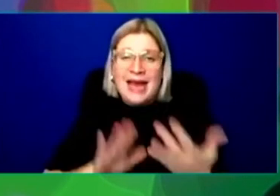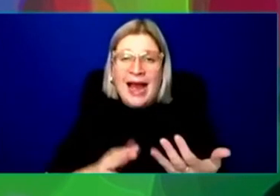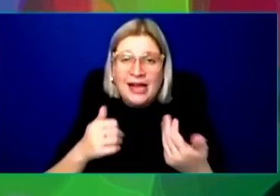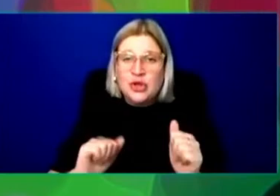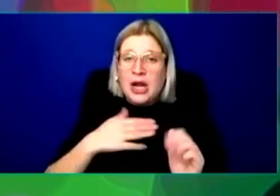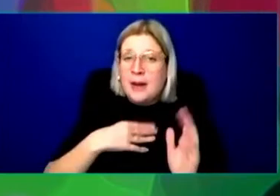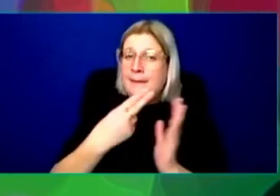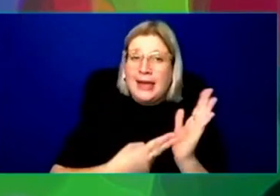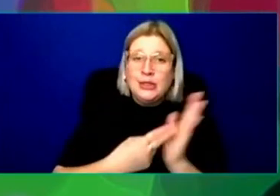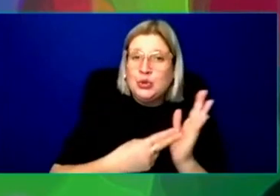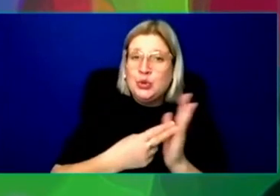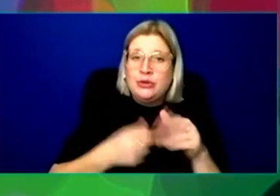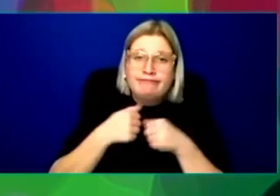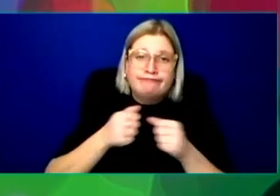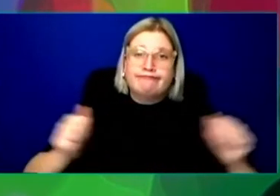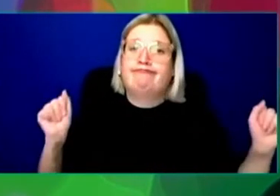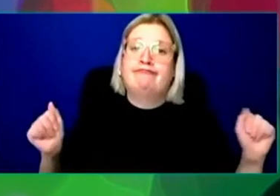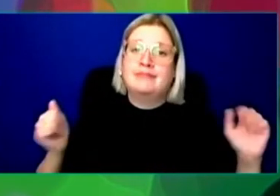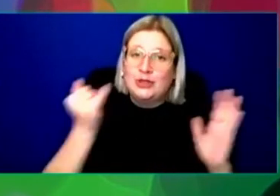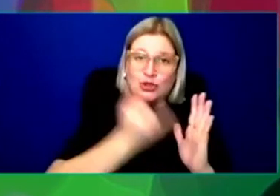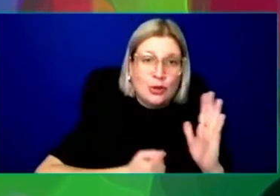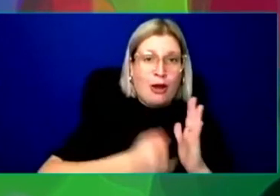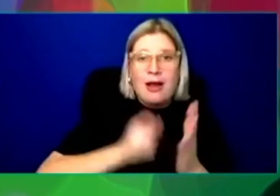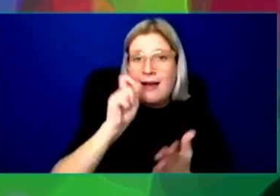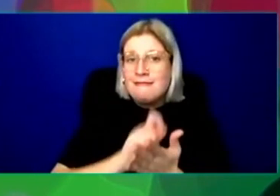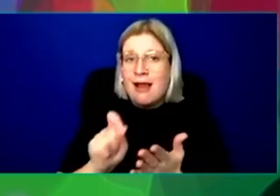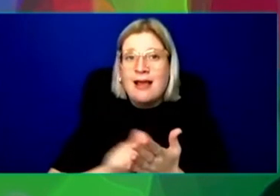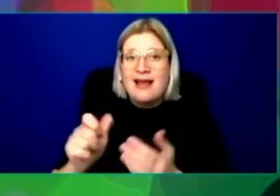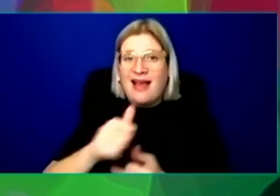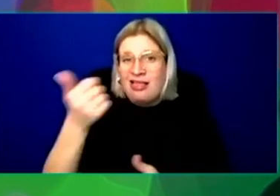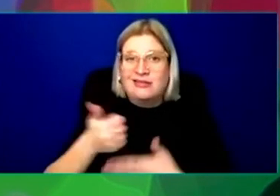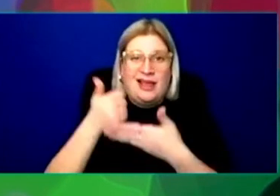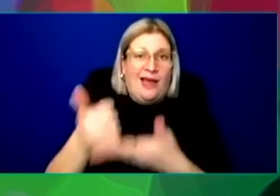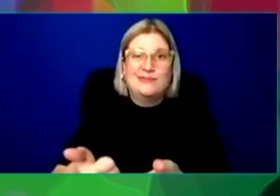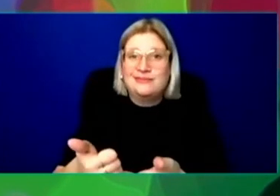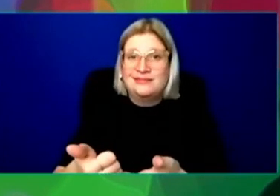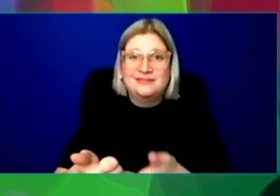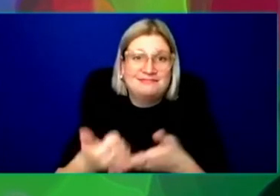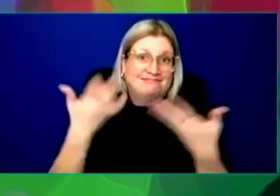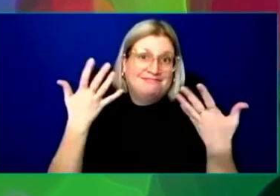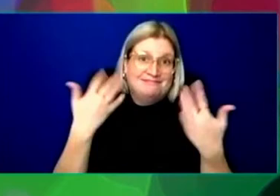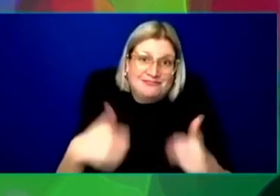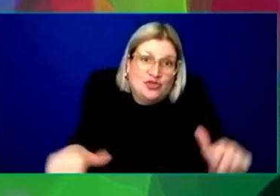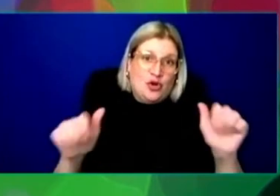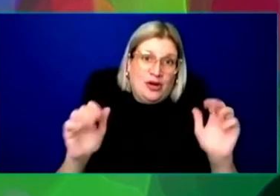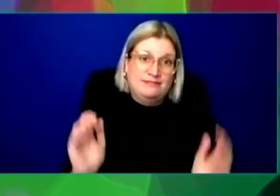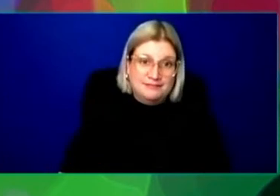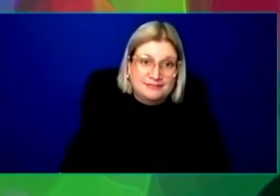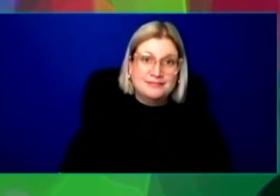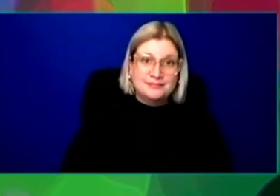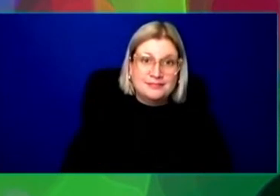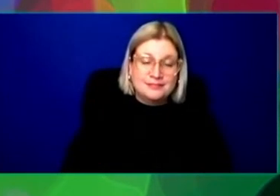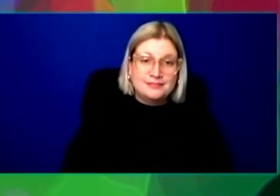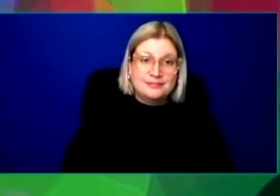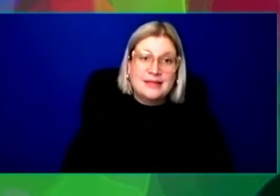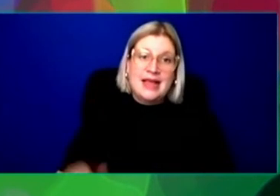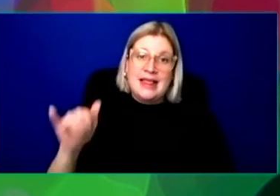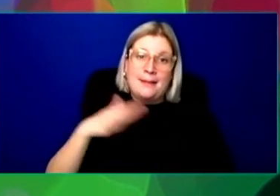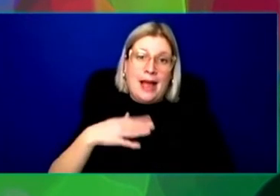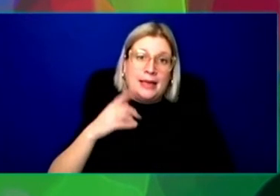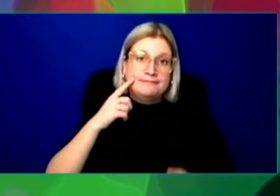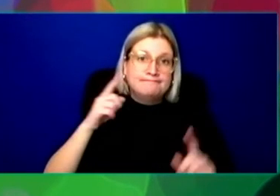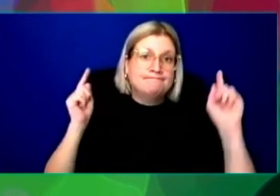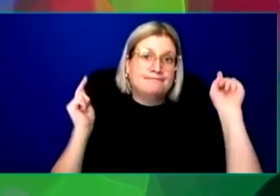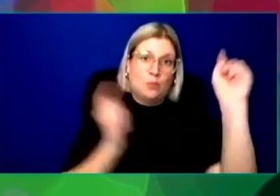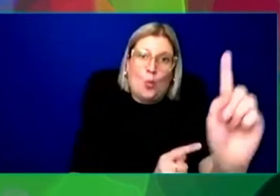draw and write and help others make that jump. You know that's what I'm dedicated to.